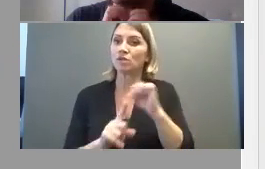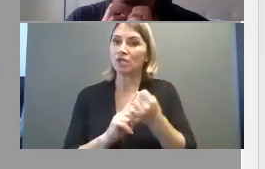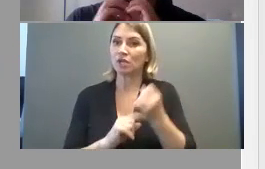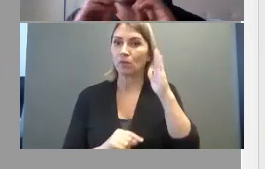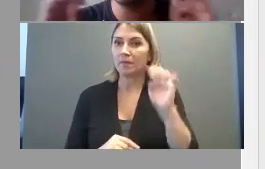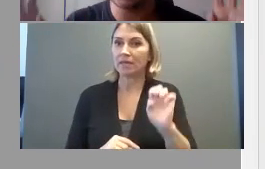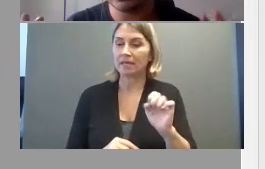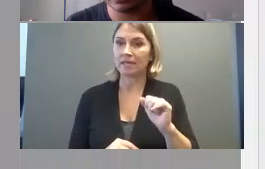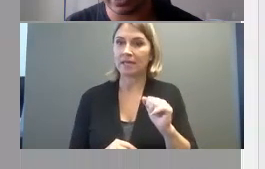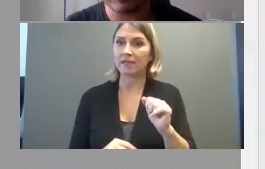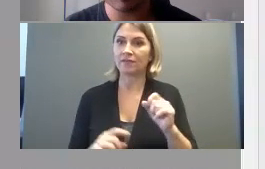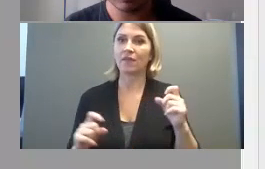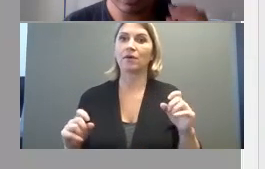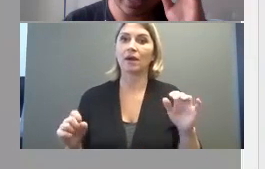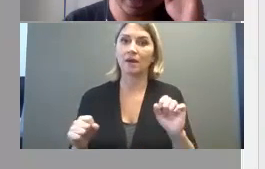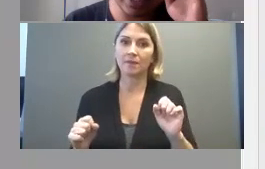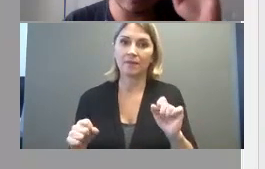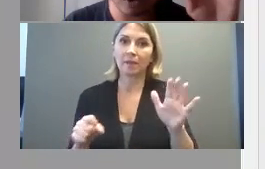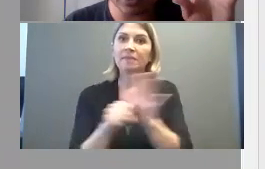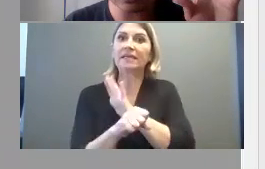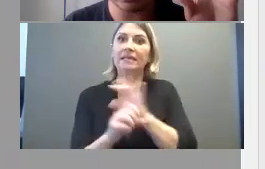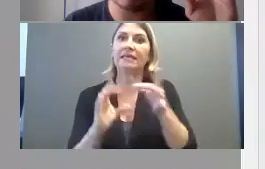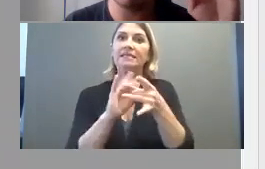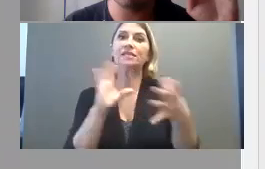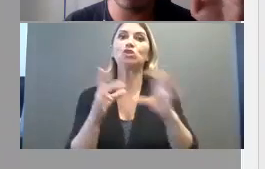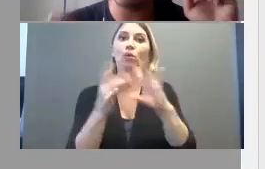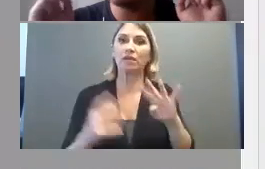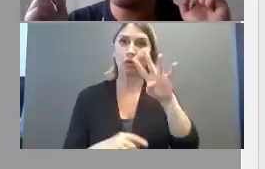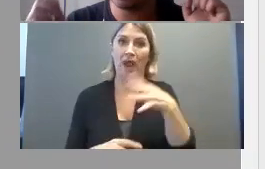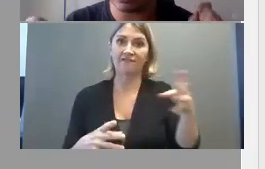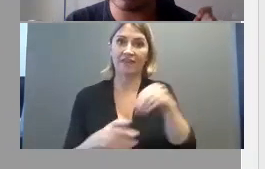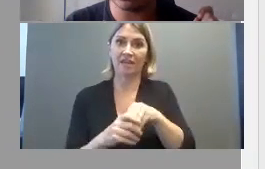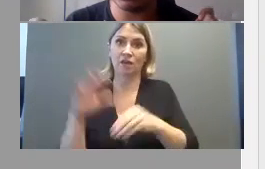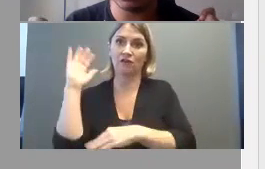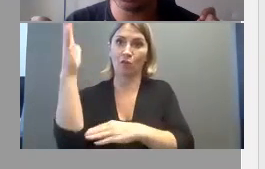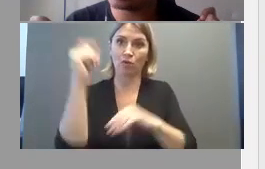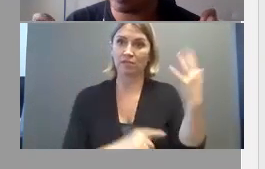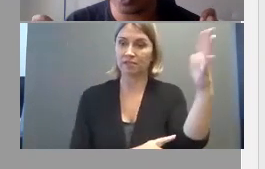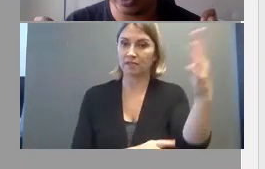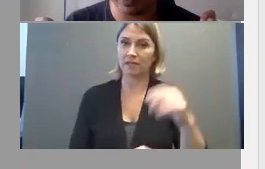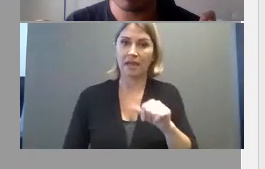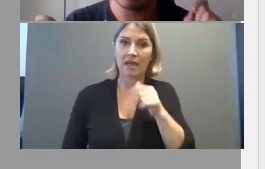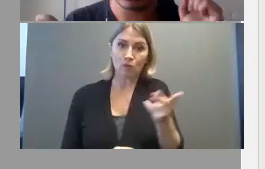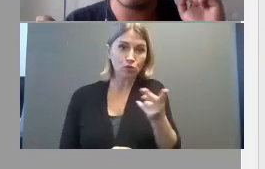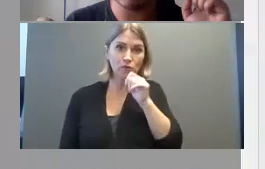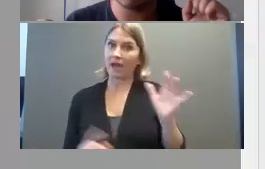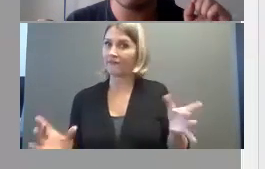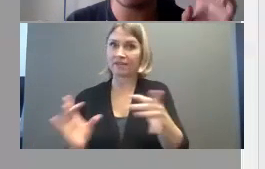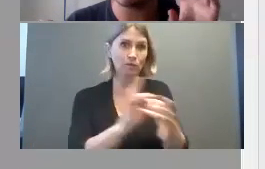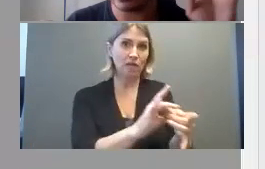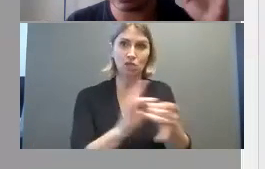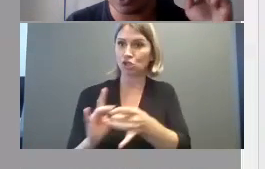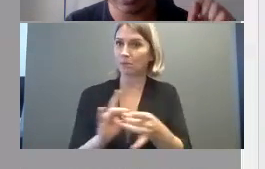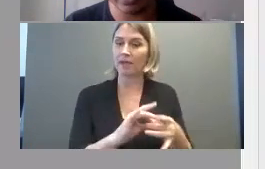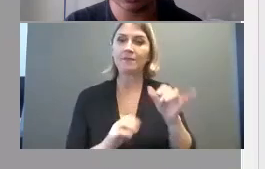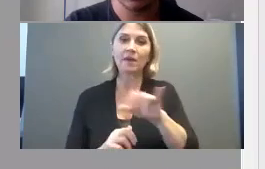are completely disjoint graphs in a forest, and V and U do not have any relationship whatsoever. And that would be